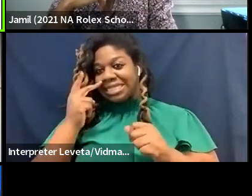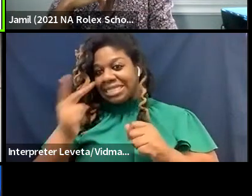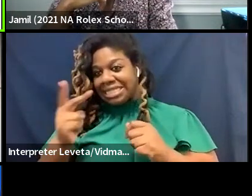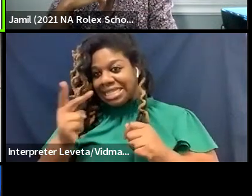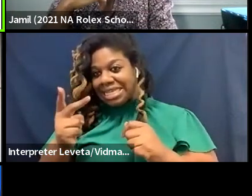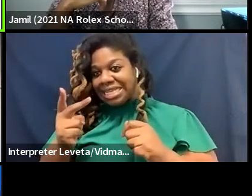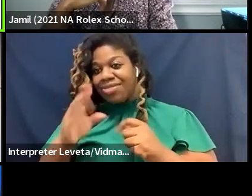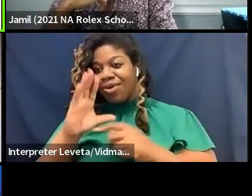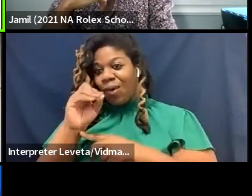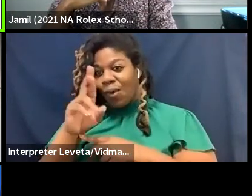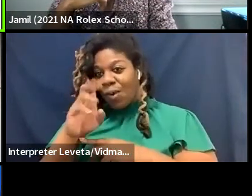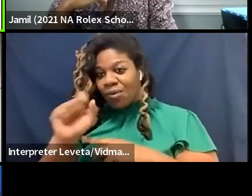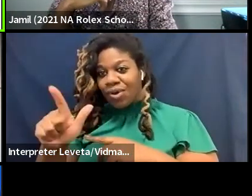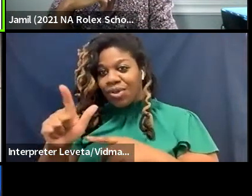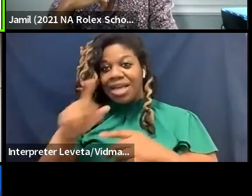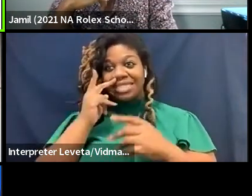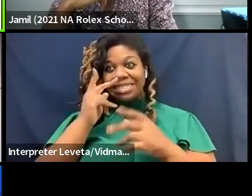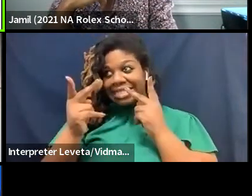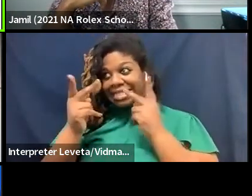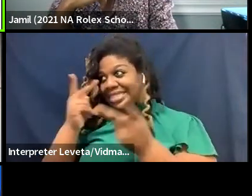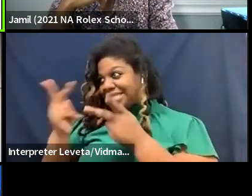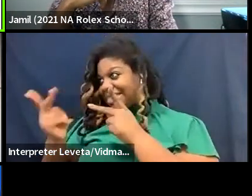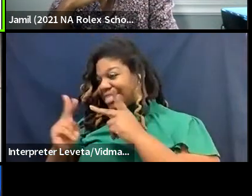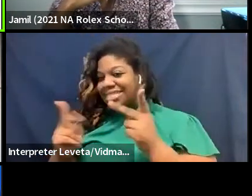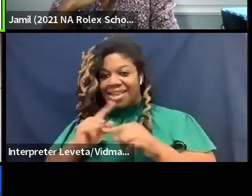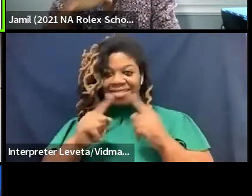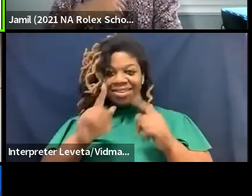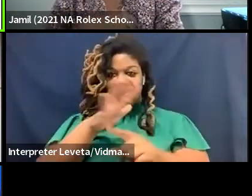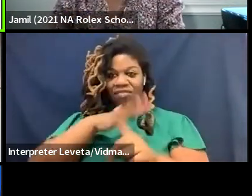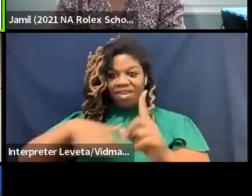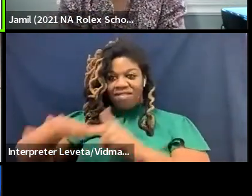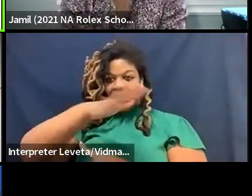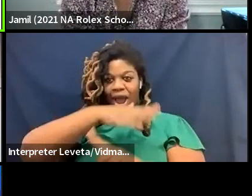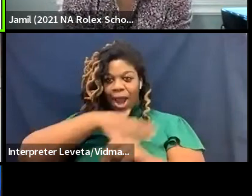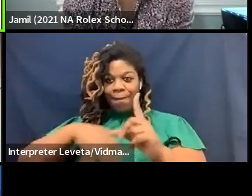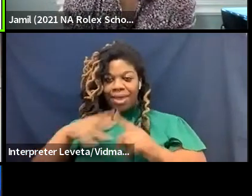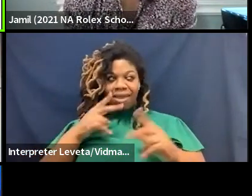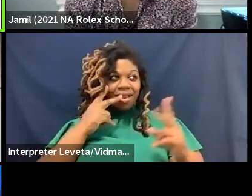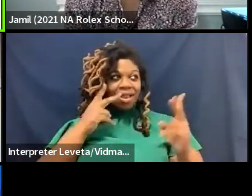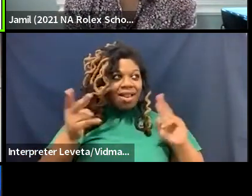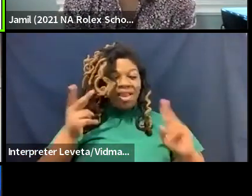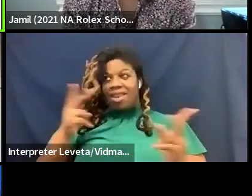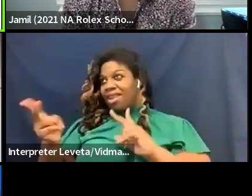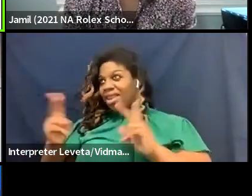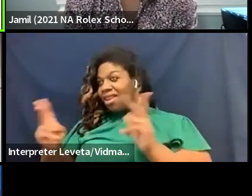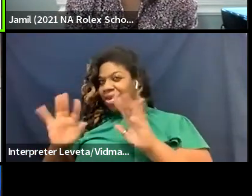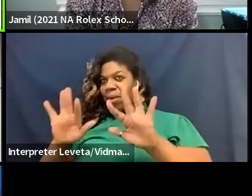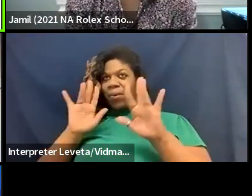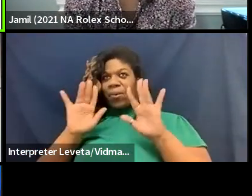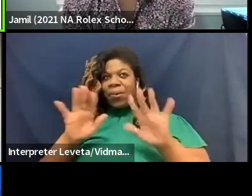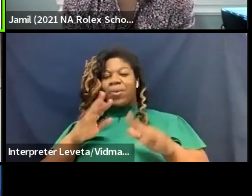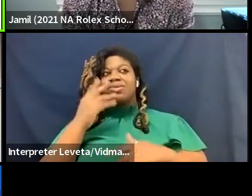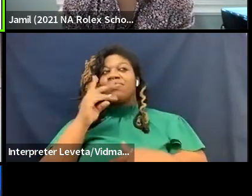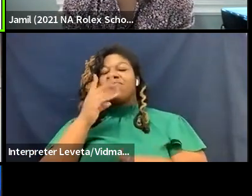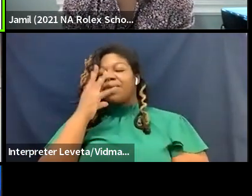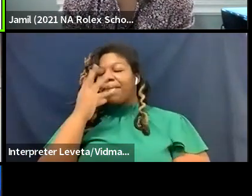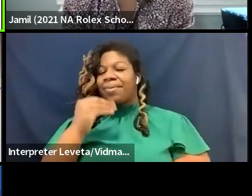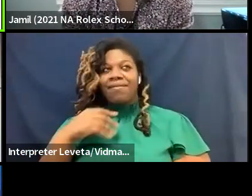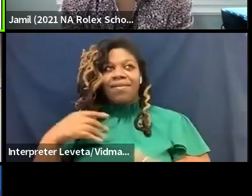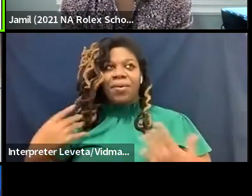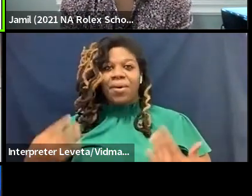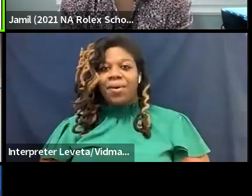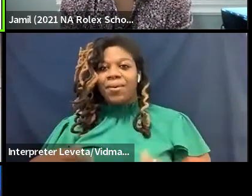coral, all the different environments down there that they had. And it was insane. The